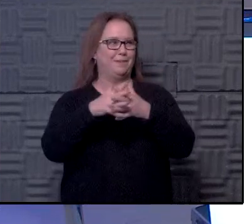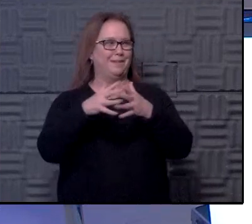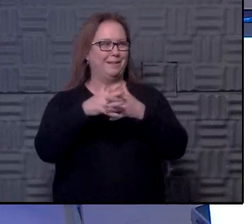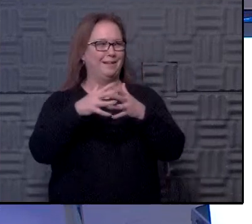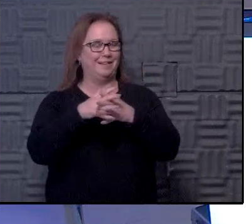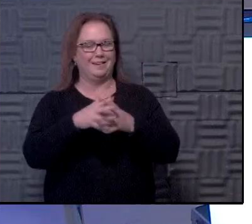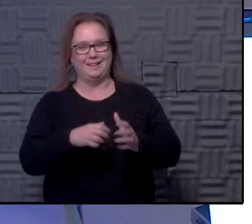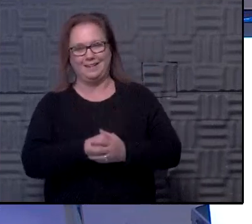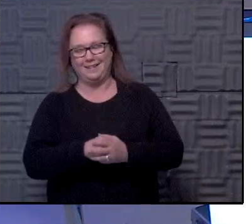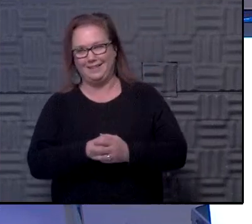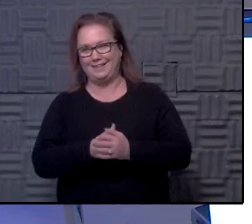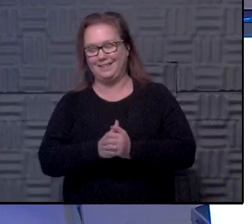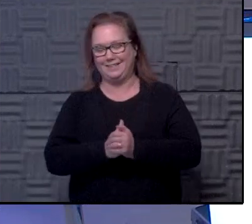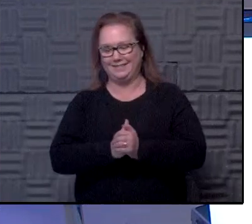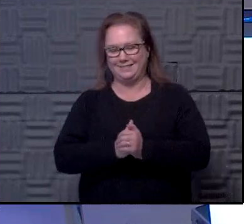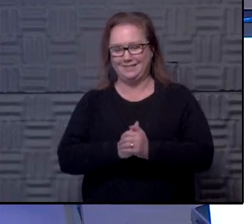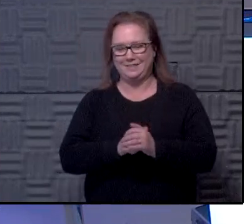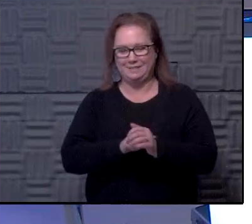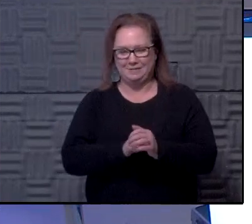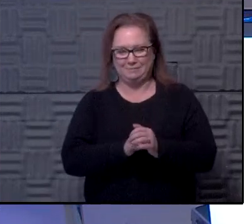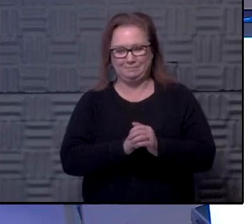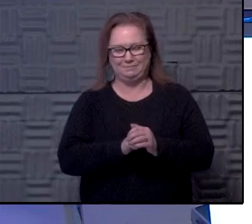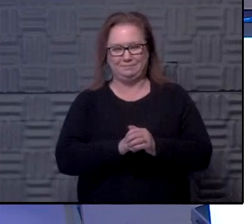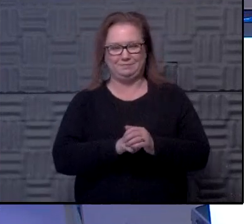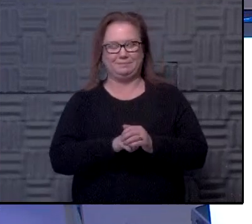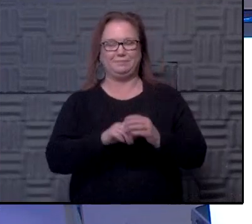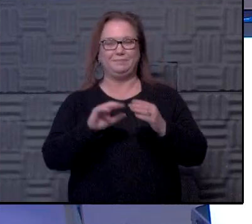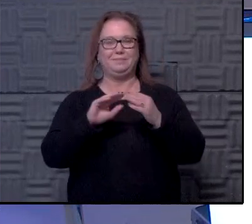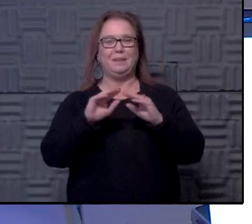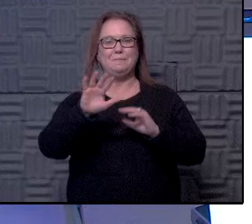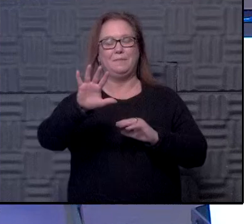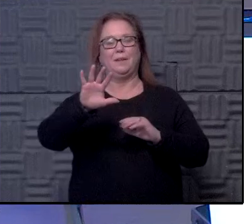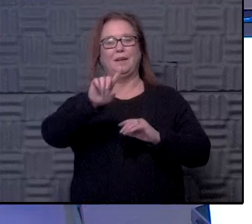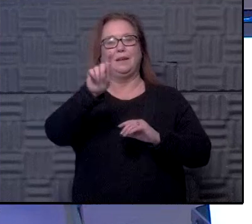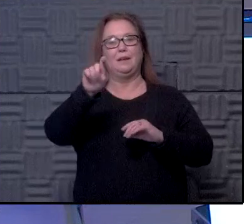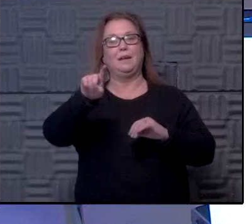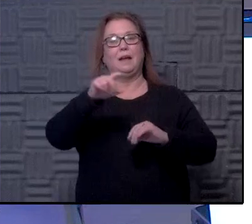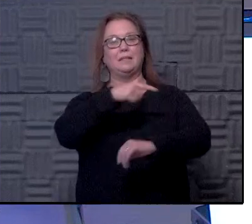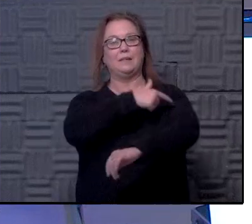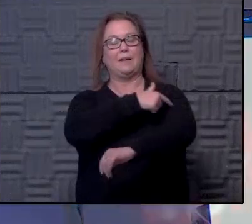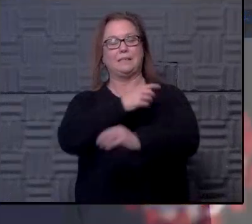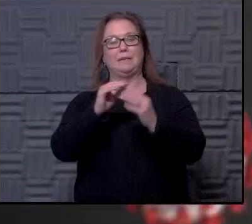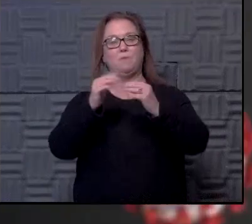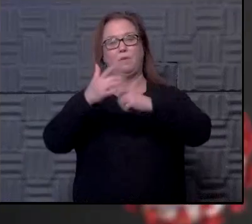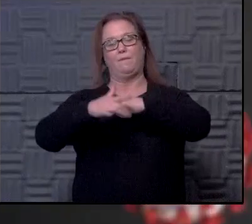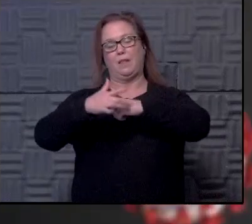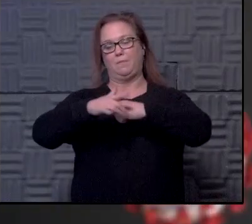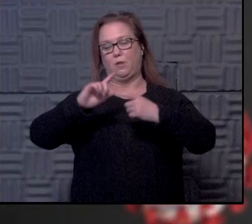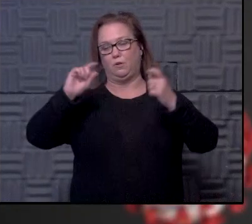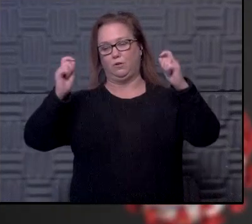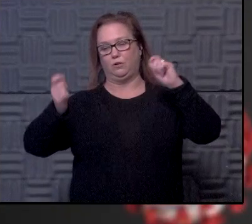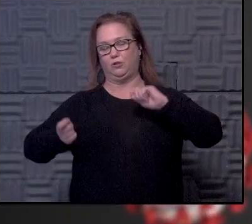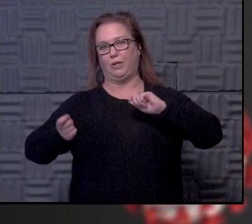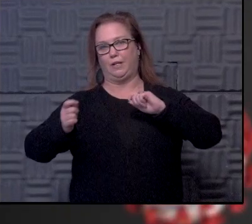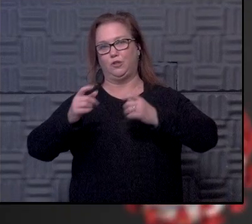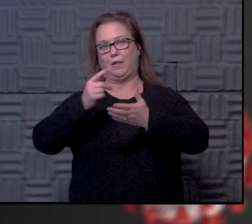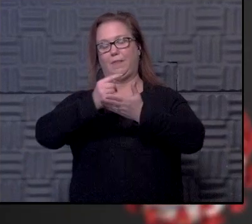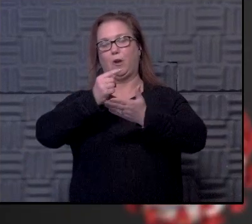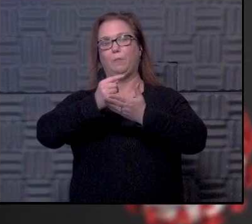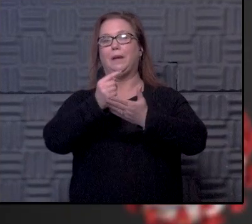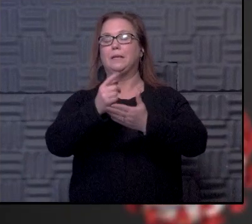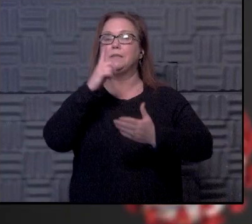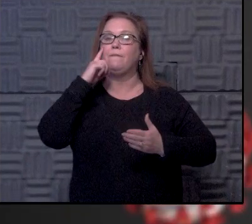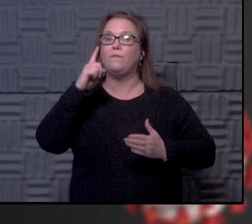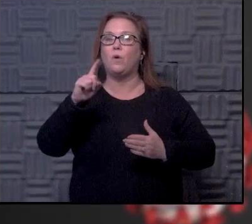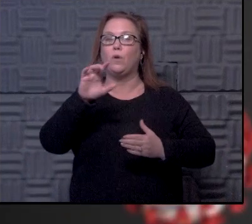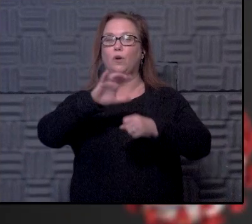like him a lot. I do. Yeah. Well, Okay. Question 5. As the vaccine becomes more available, will it change any of the current therapies used to